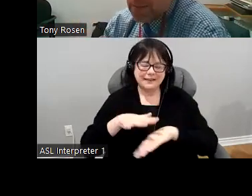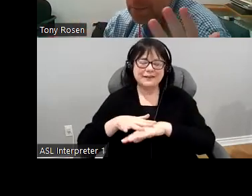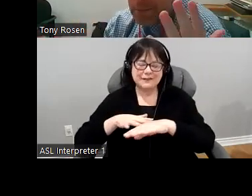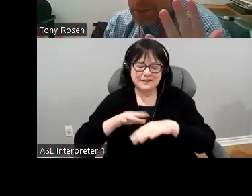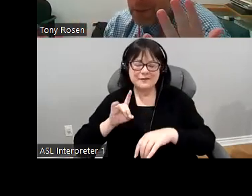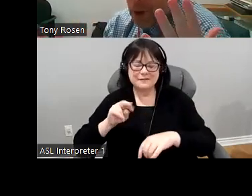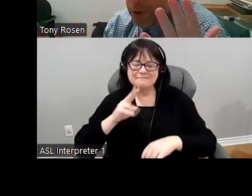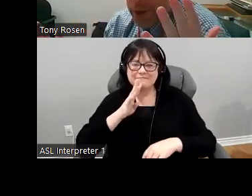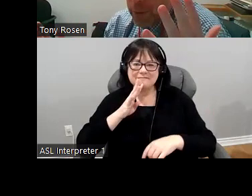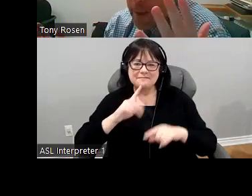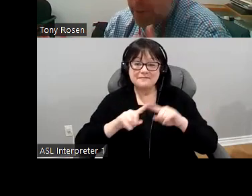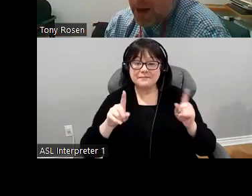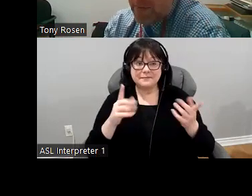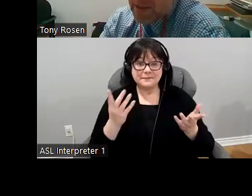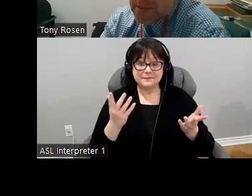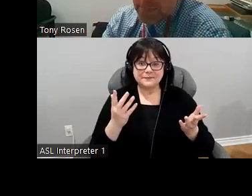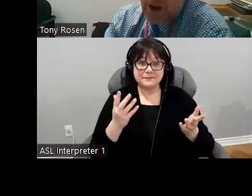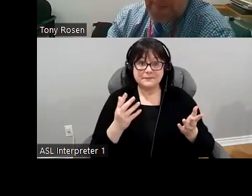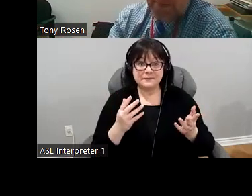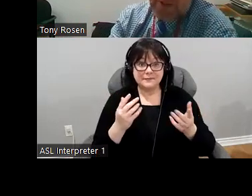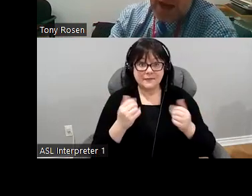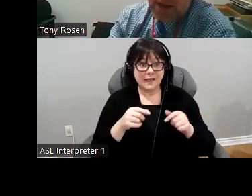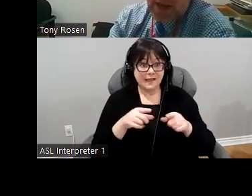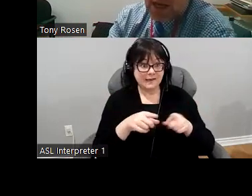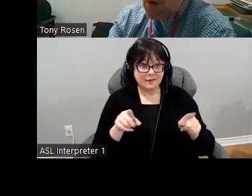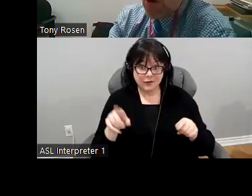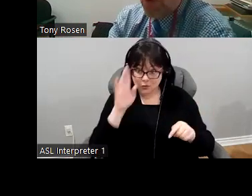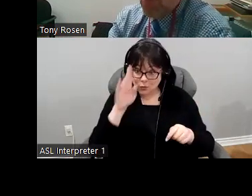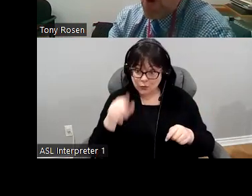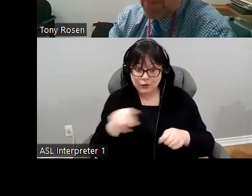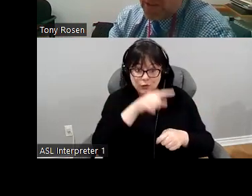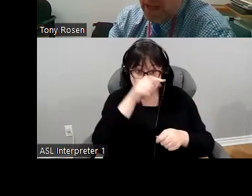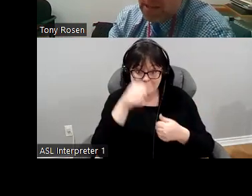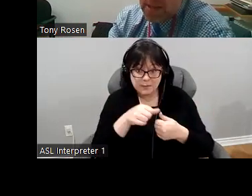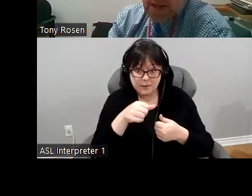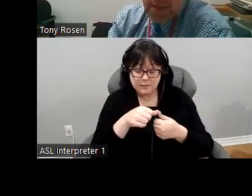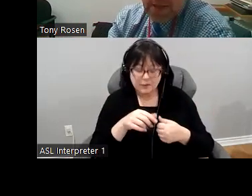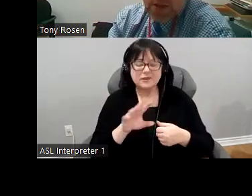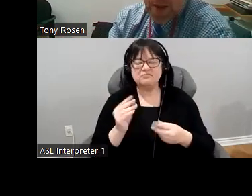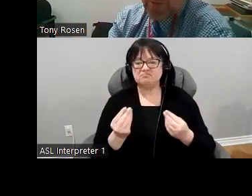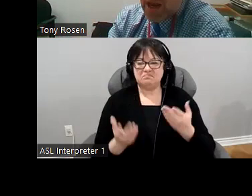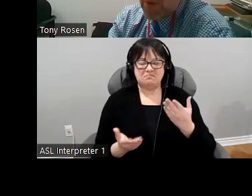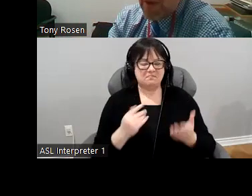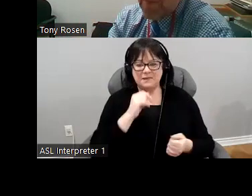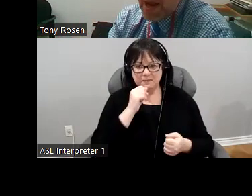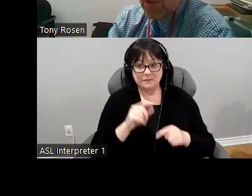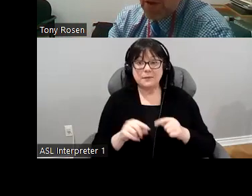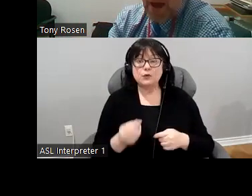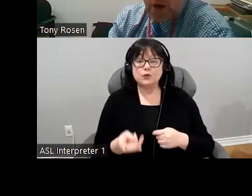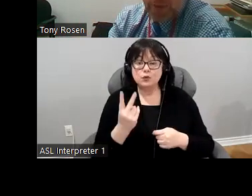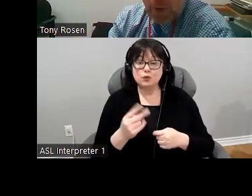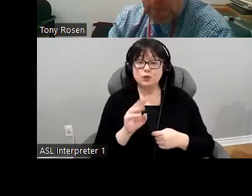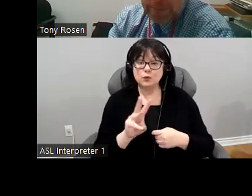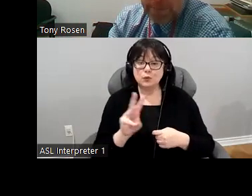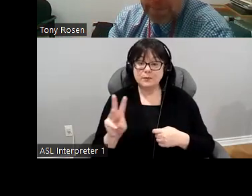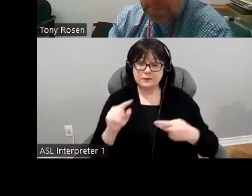And are you going to remember any of this? Perhaps not. Here are 2 websites. This is a website with information about